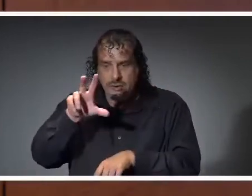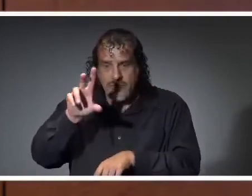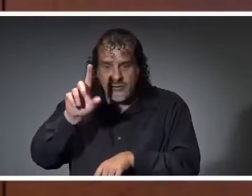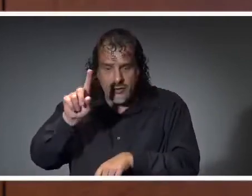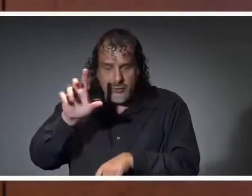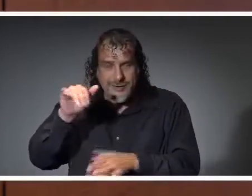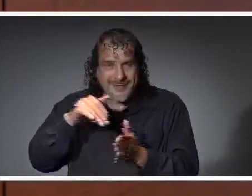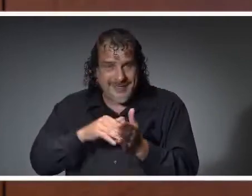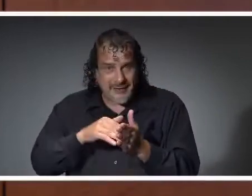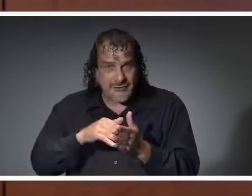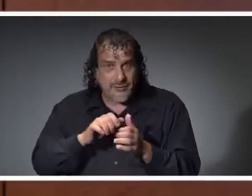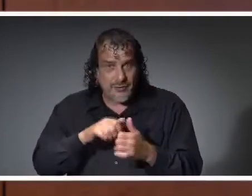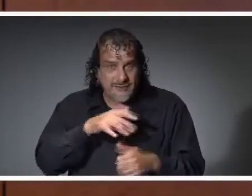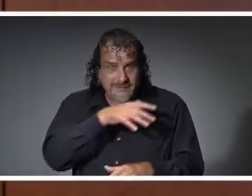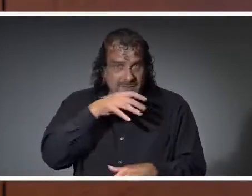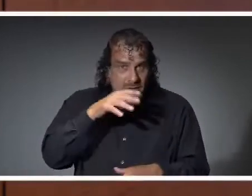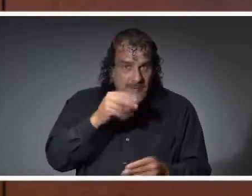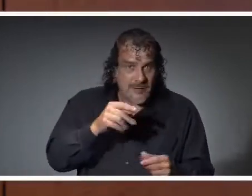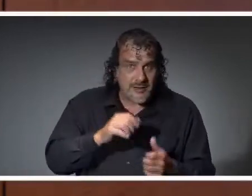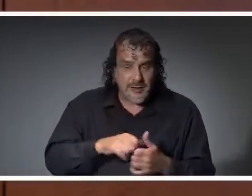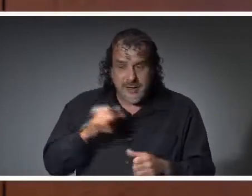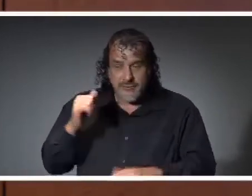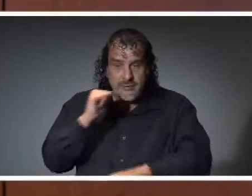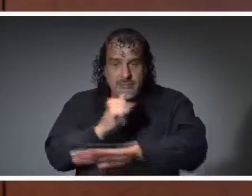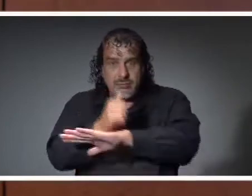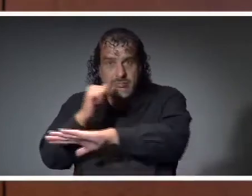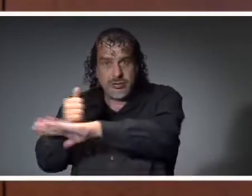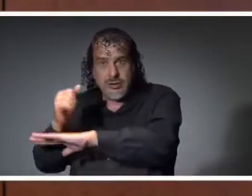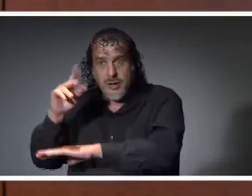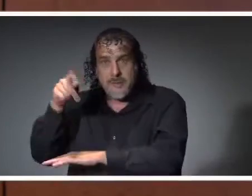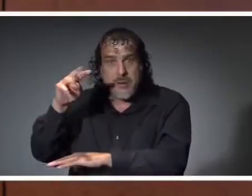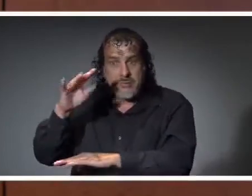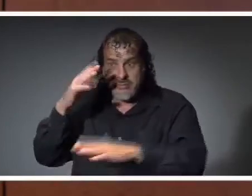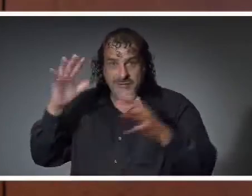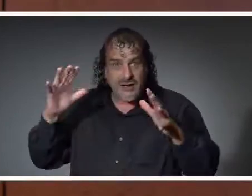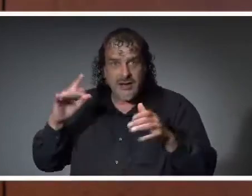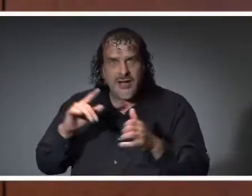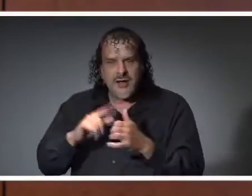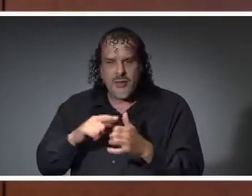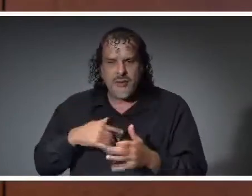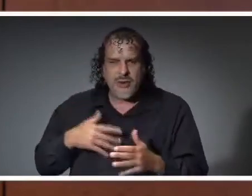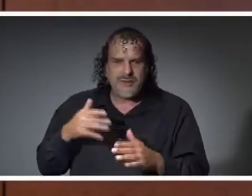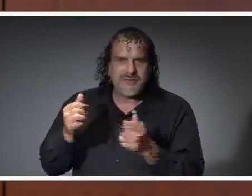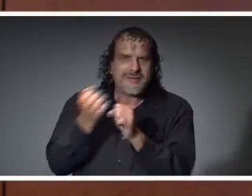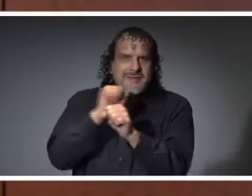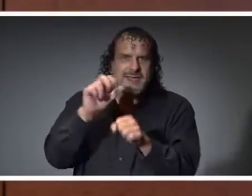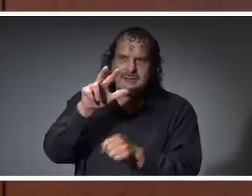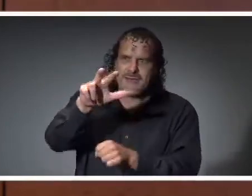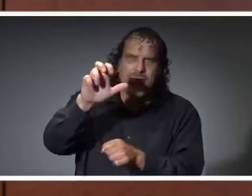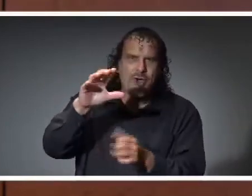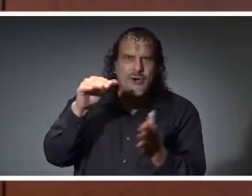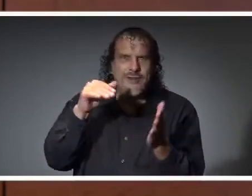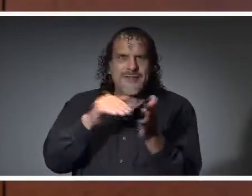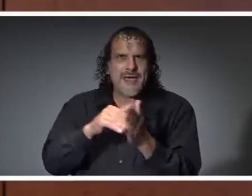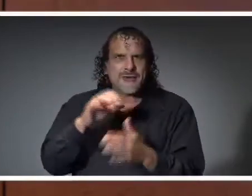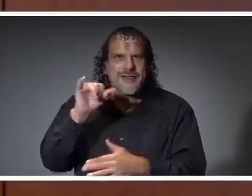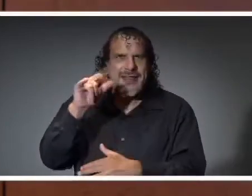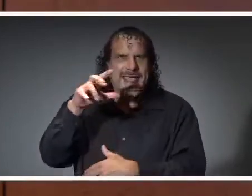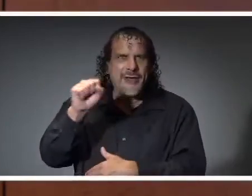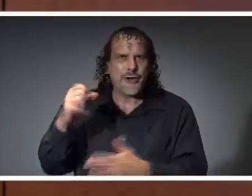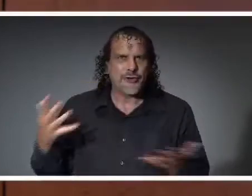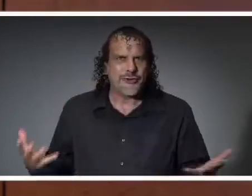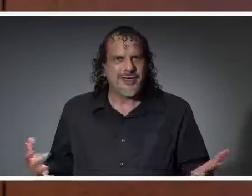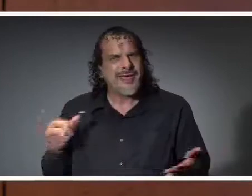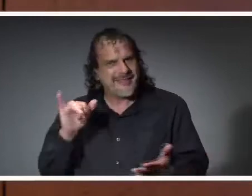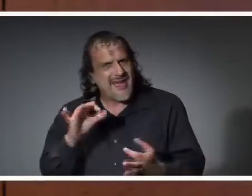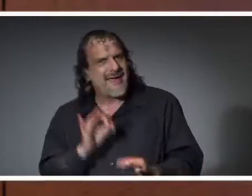those pumps been installed, roughly 300,000 acres would have been spared had those pumps been in place. That's very important to know. So the